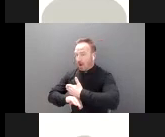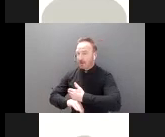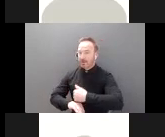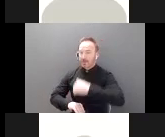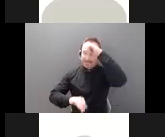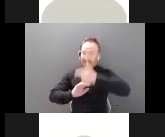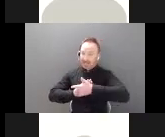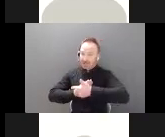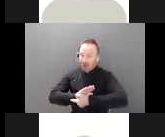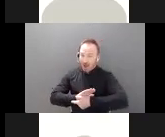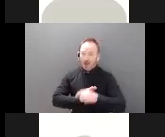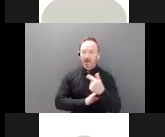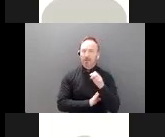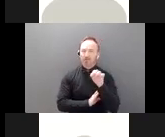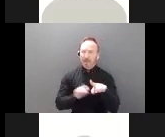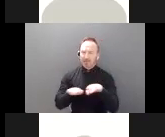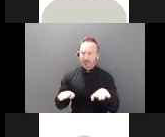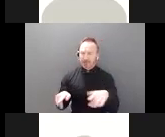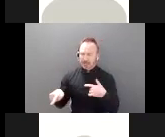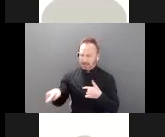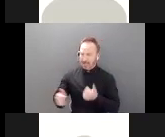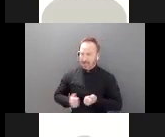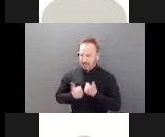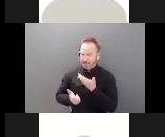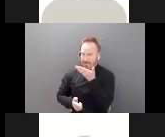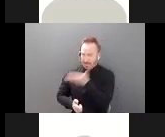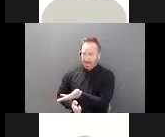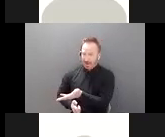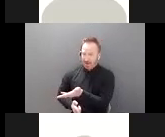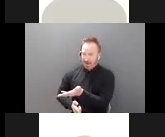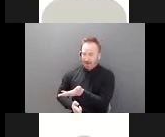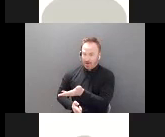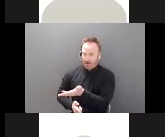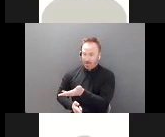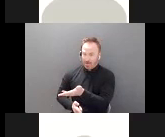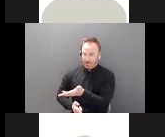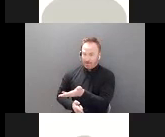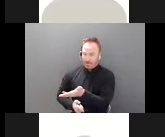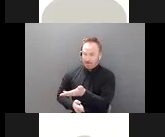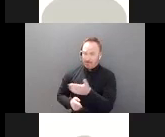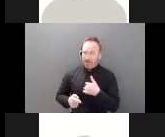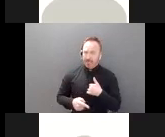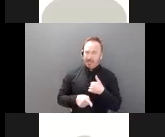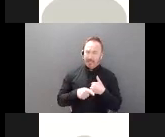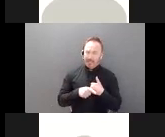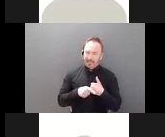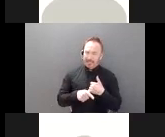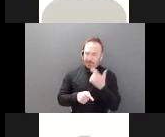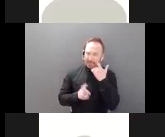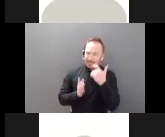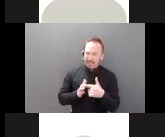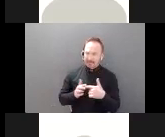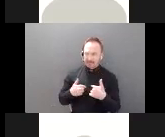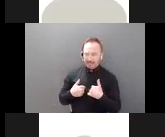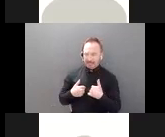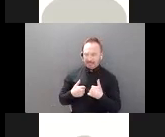there. They recognized just recently that, that they've kind of been mean, right? They've had, and they've been a